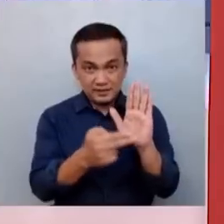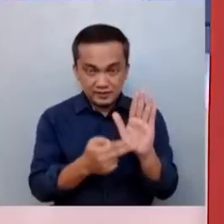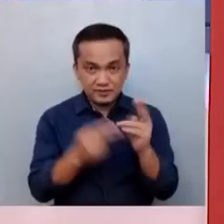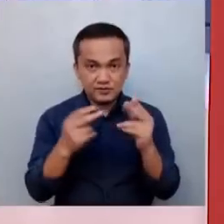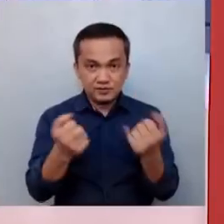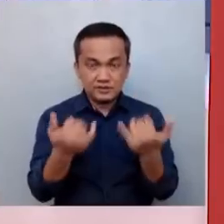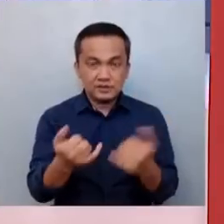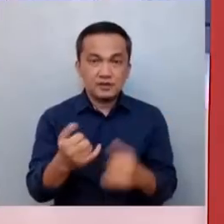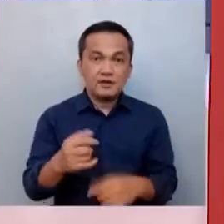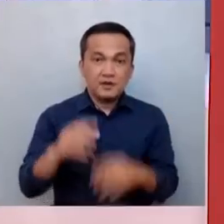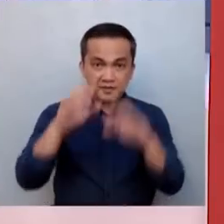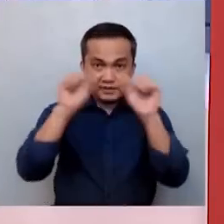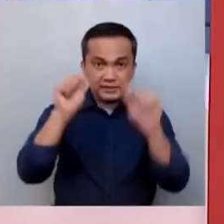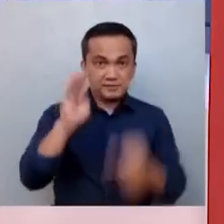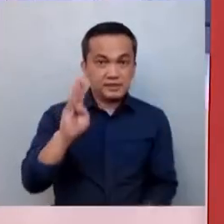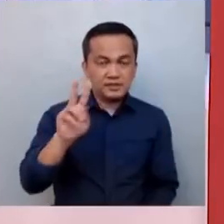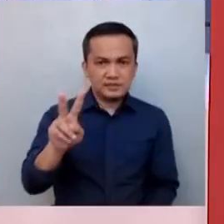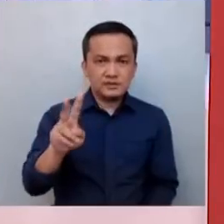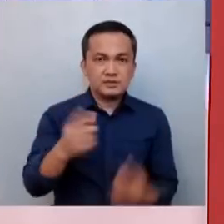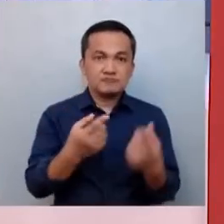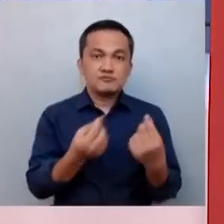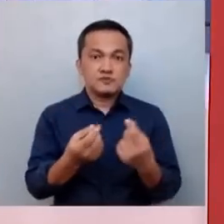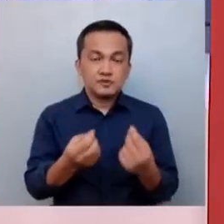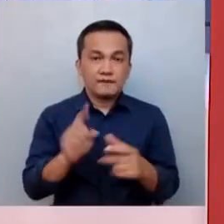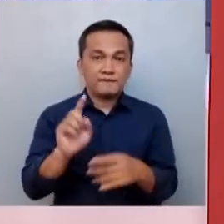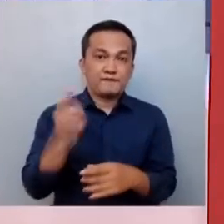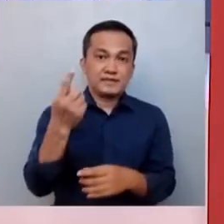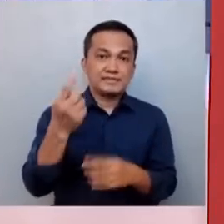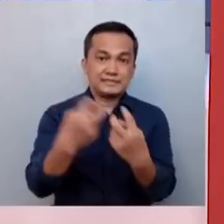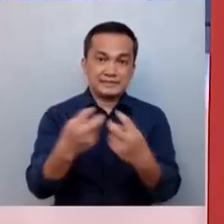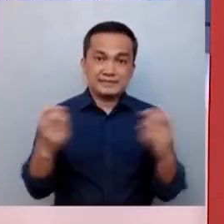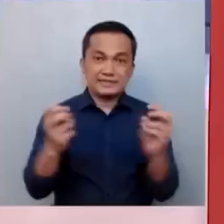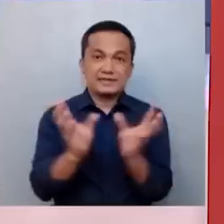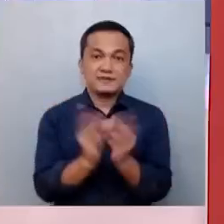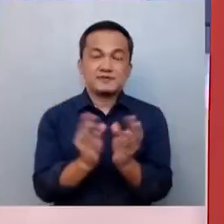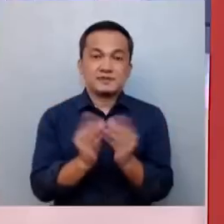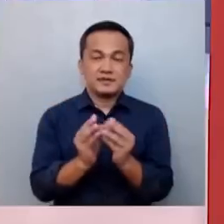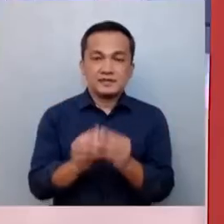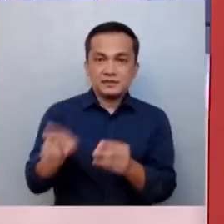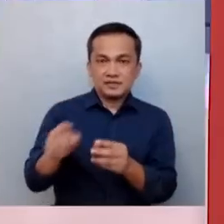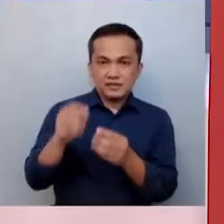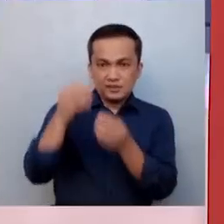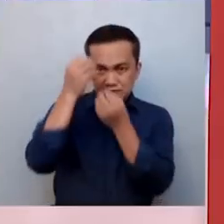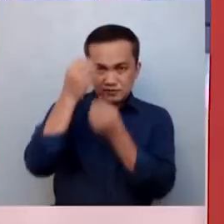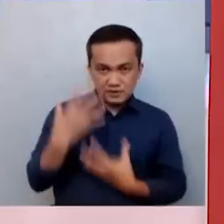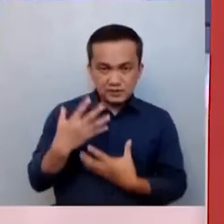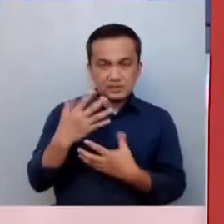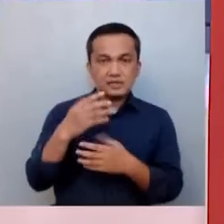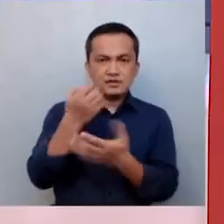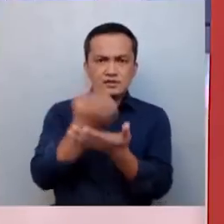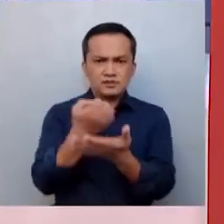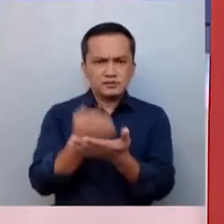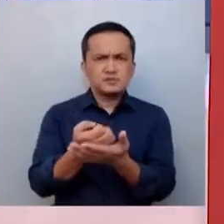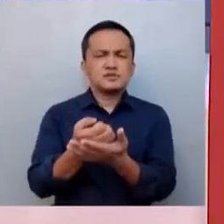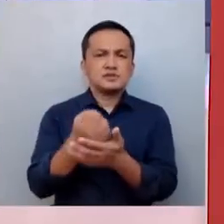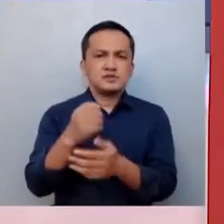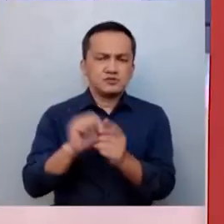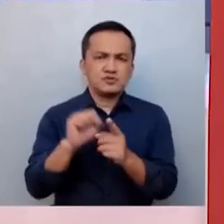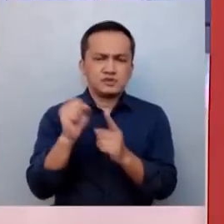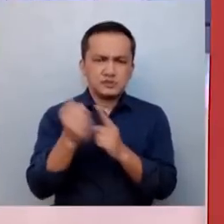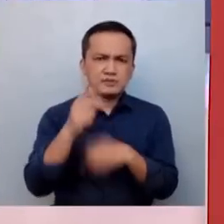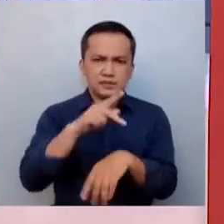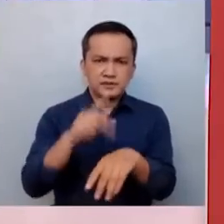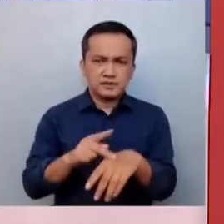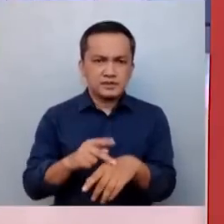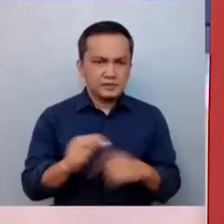President Ferdinand Marcos Jr. holds his very first cabinet meeting, where he was briefed on the country's economic situation. Pia Gutierrez now